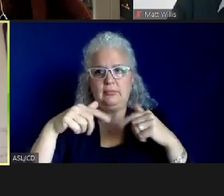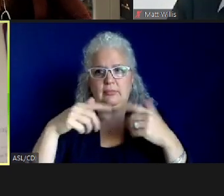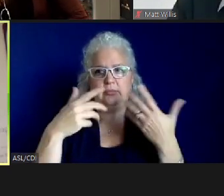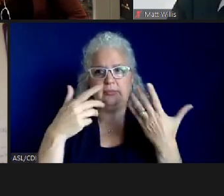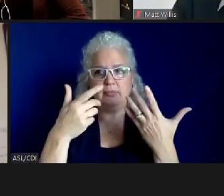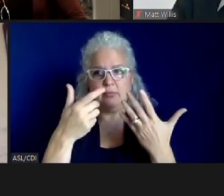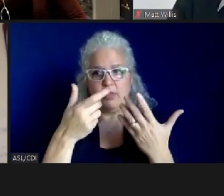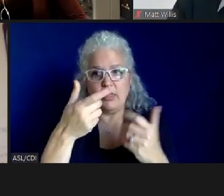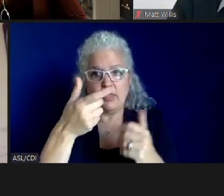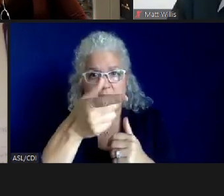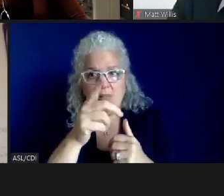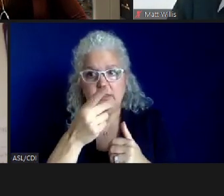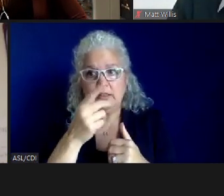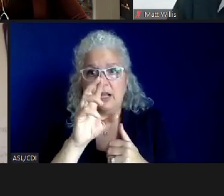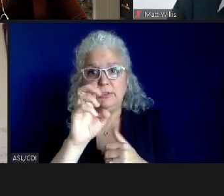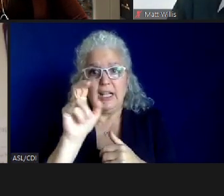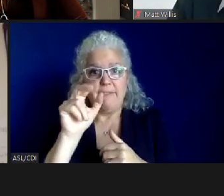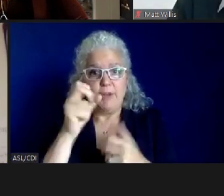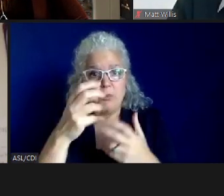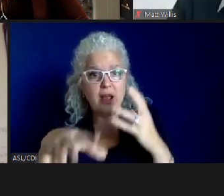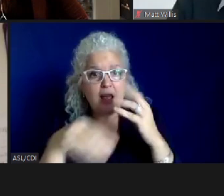Evans. Yeah, thanks for that.